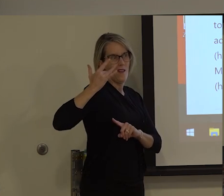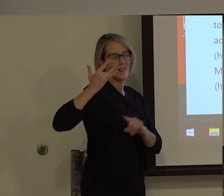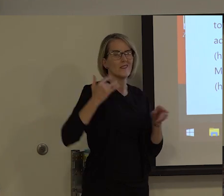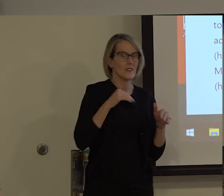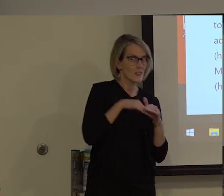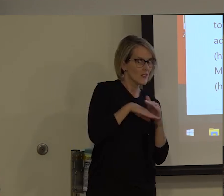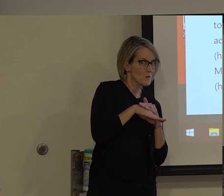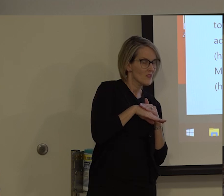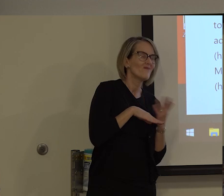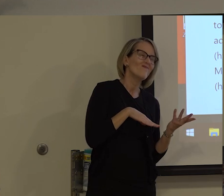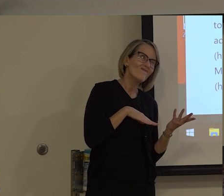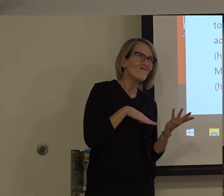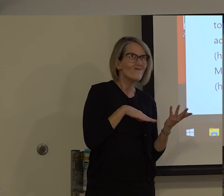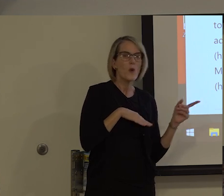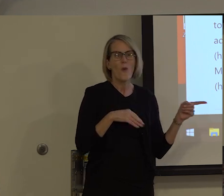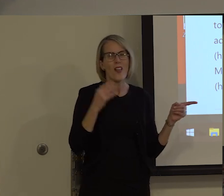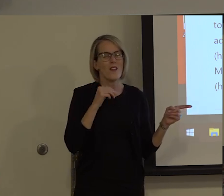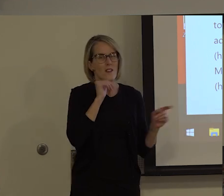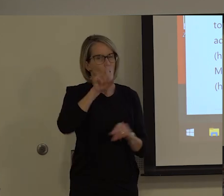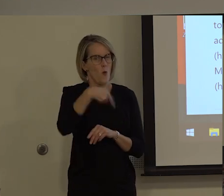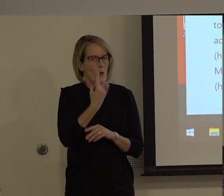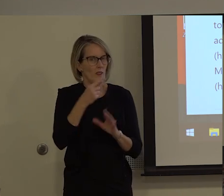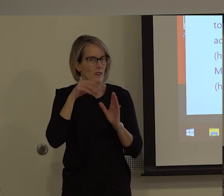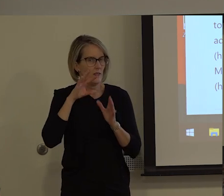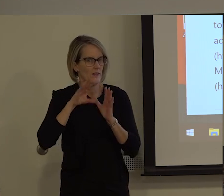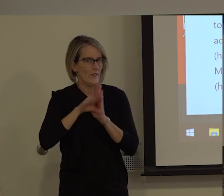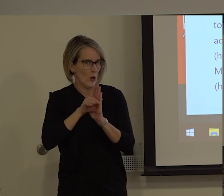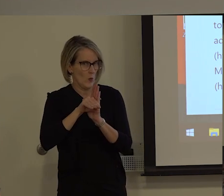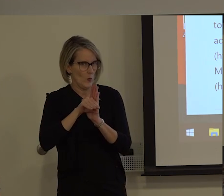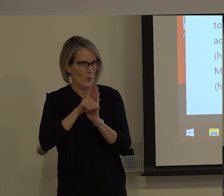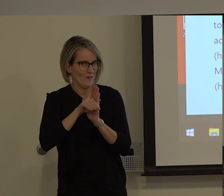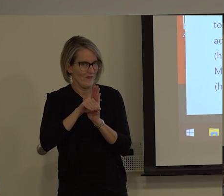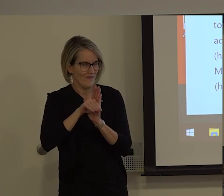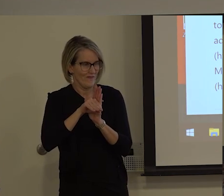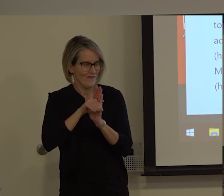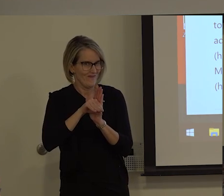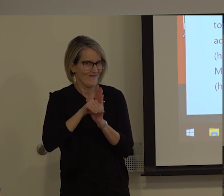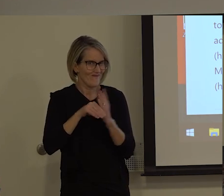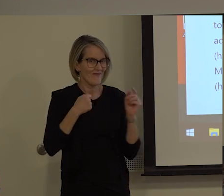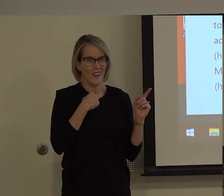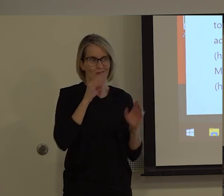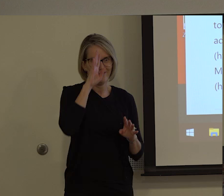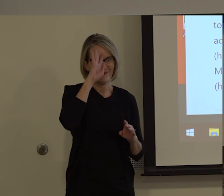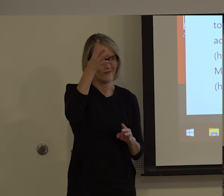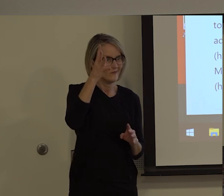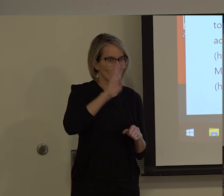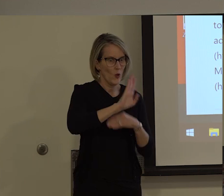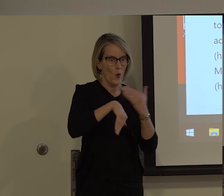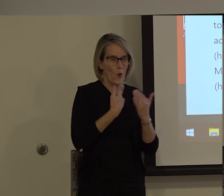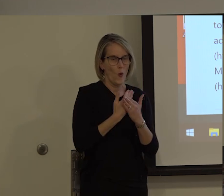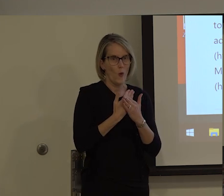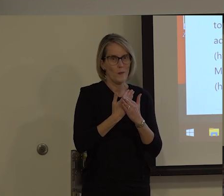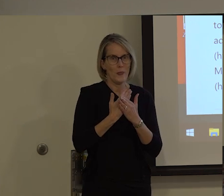of things that VoiceThread, because it's not just specific to videos, right? Again, you can do, I've created an entire virtual tour